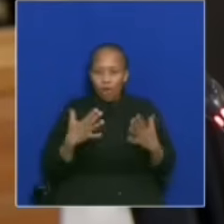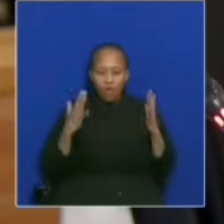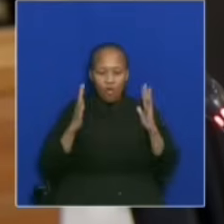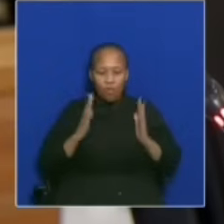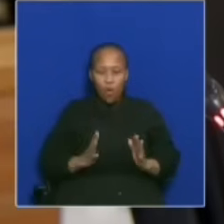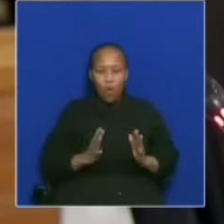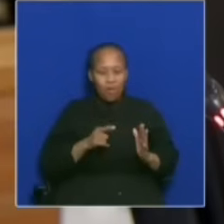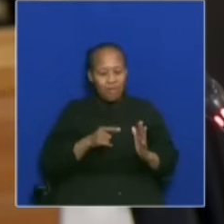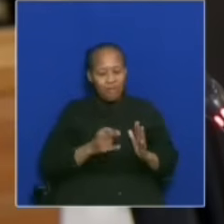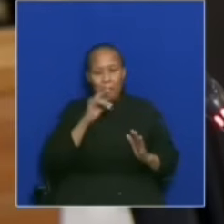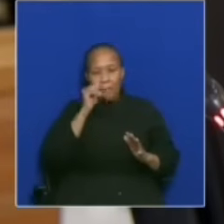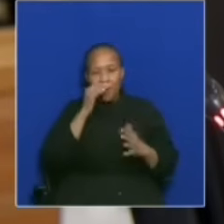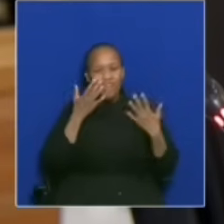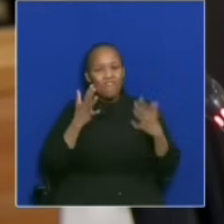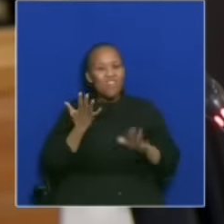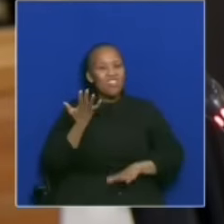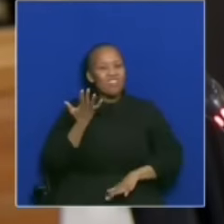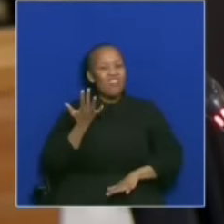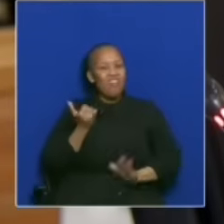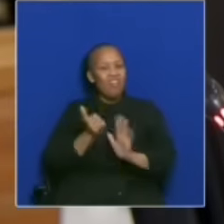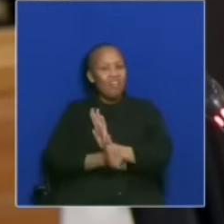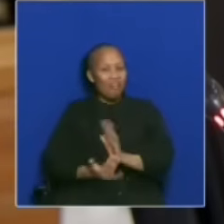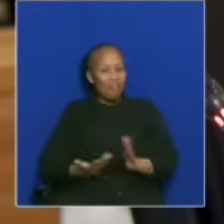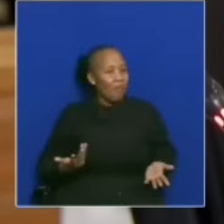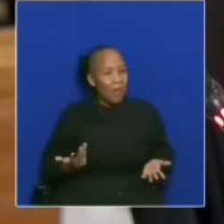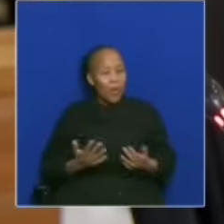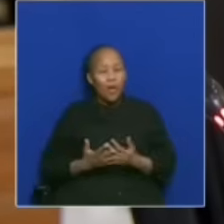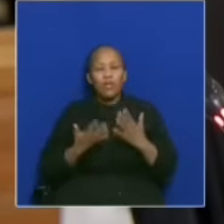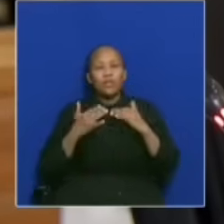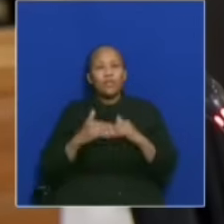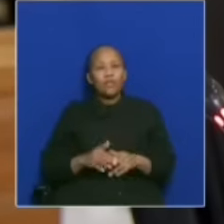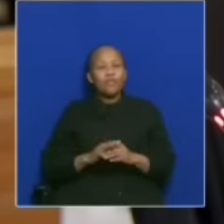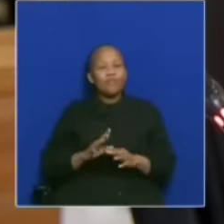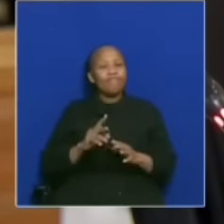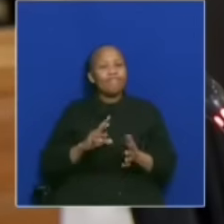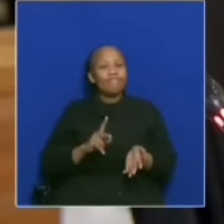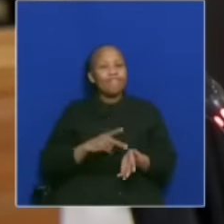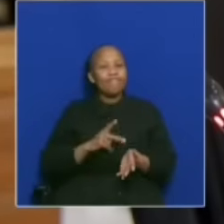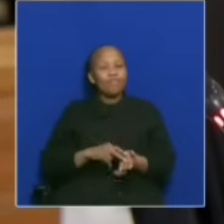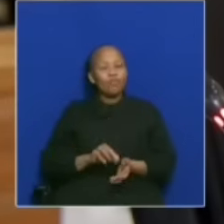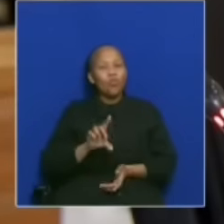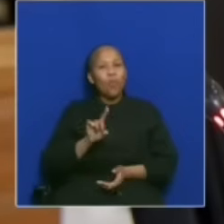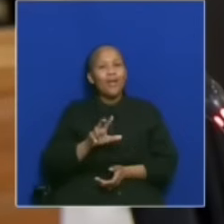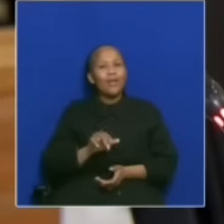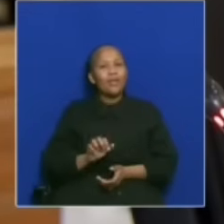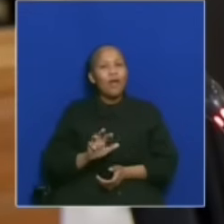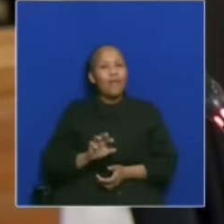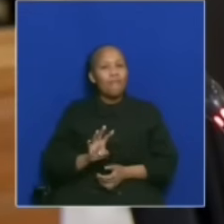Now, if we go to page 1894,